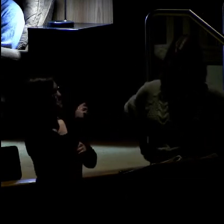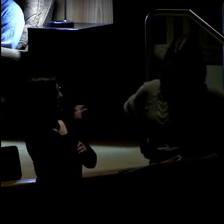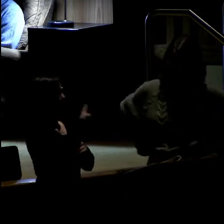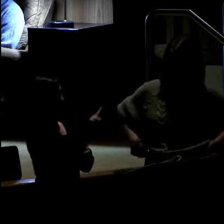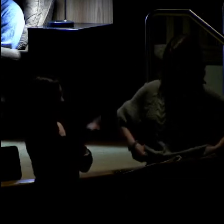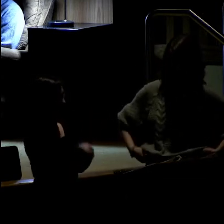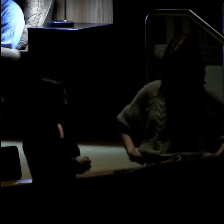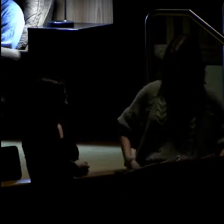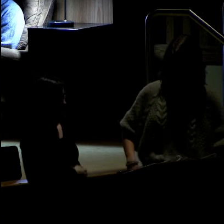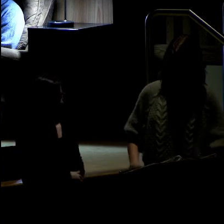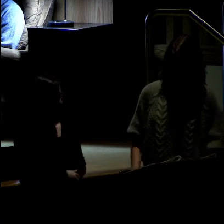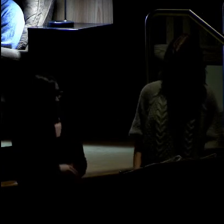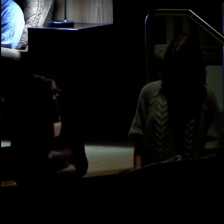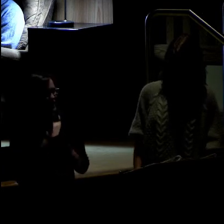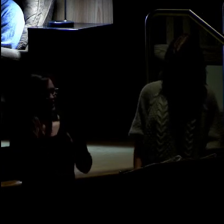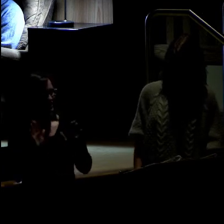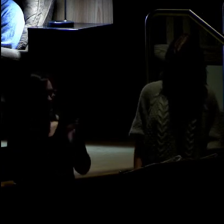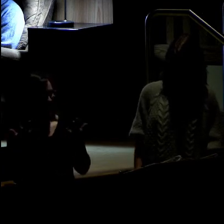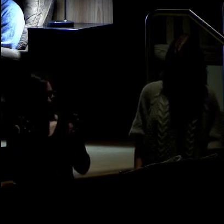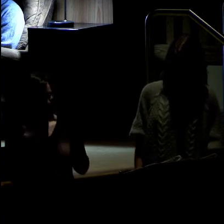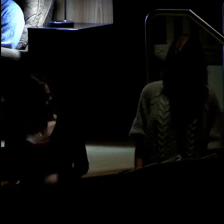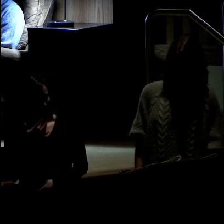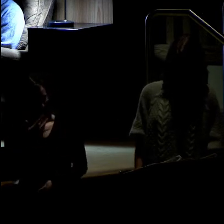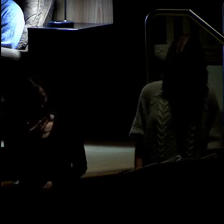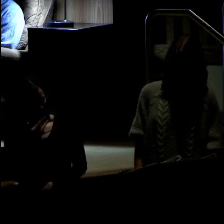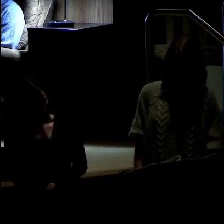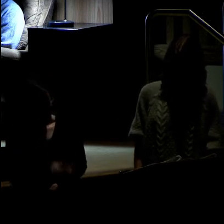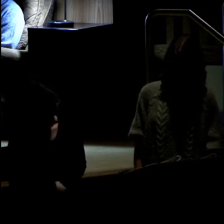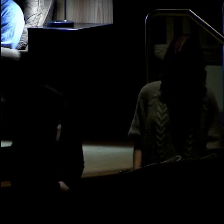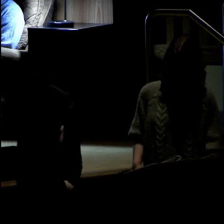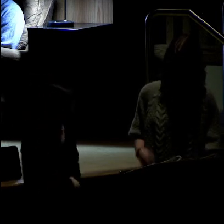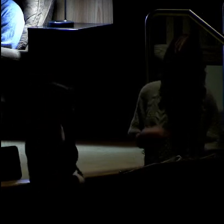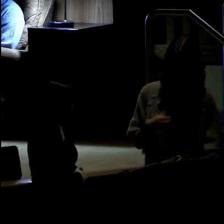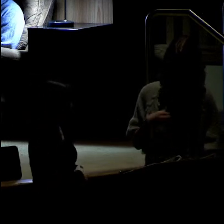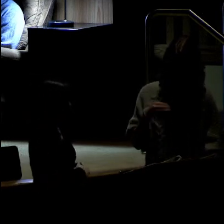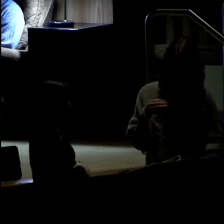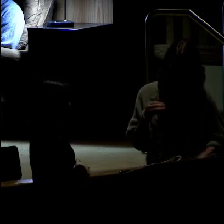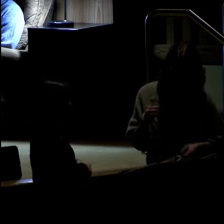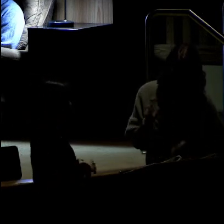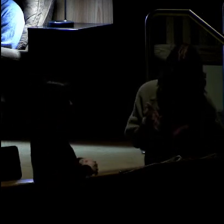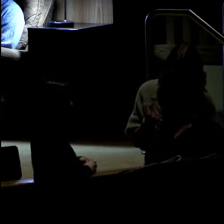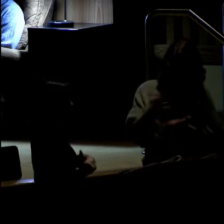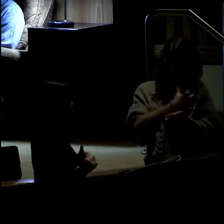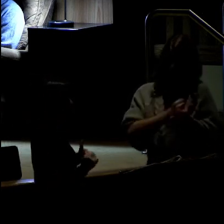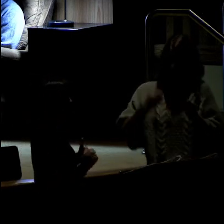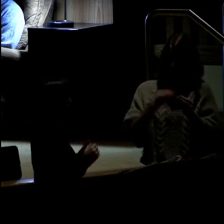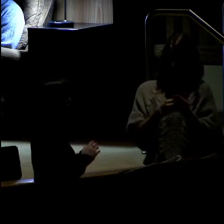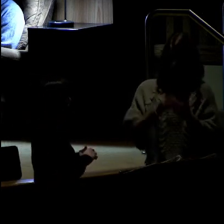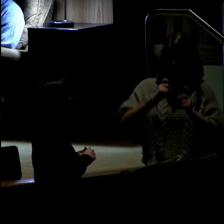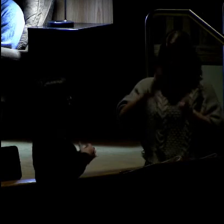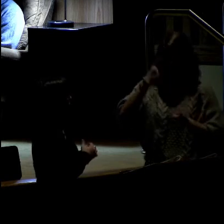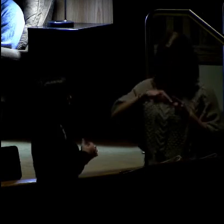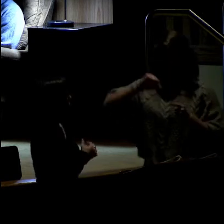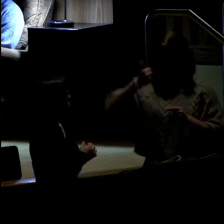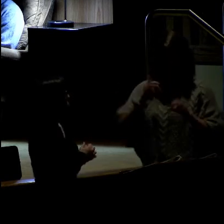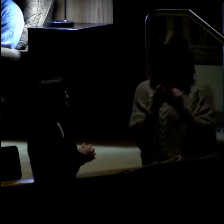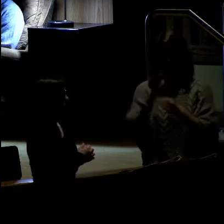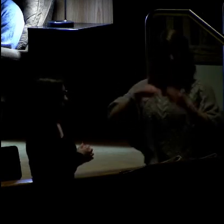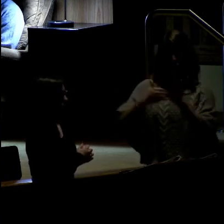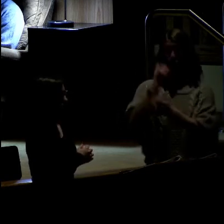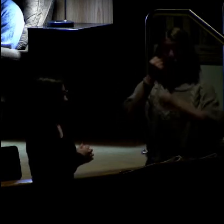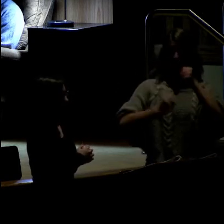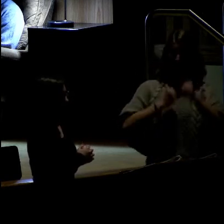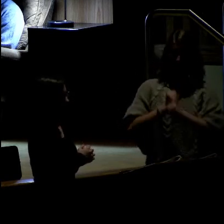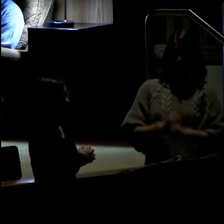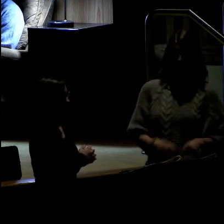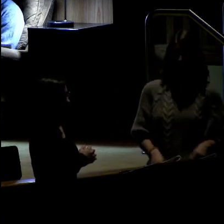goody, my favorite. Mom, why don't we raise some more money and give it to another needy family on New Year's? Sure. People